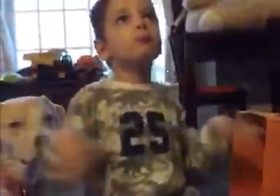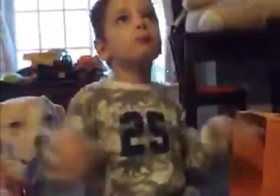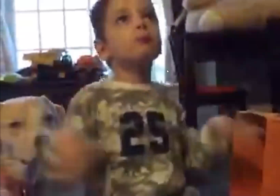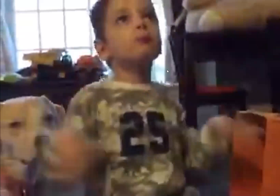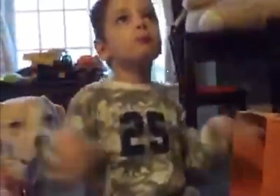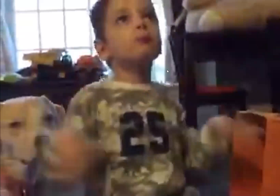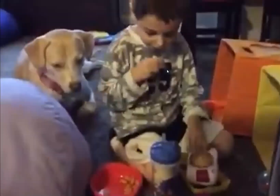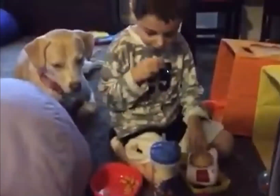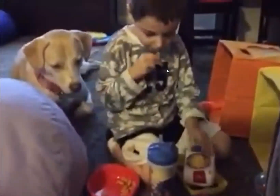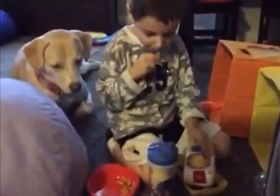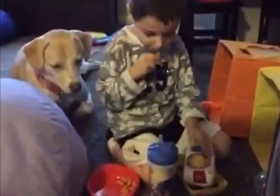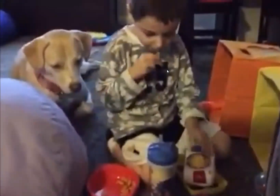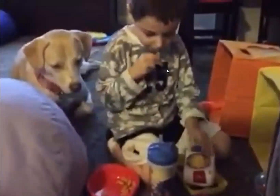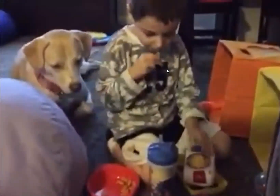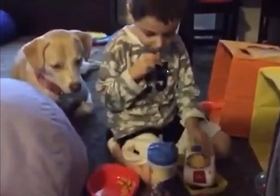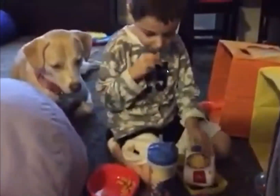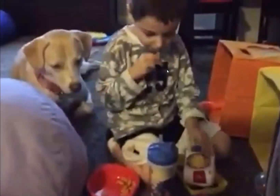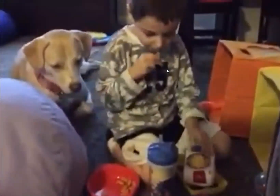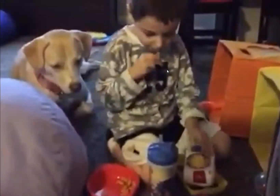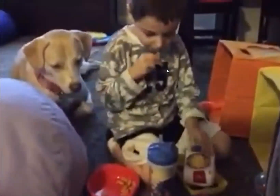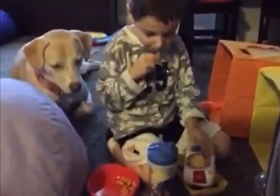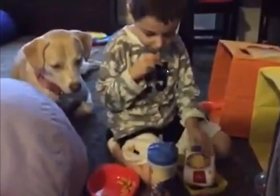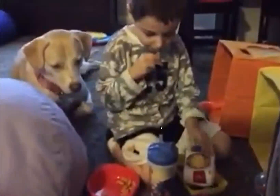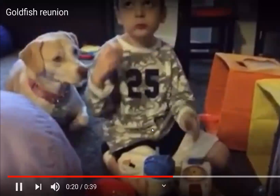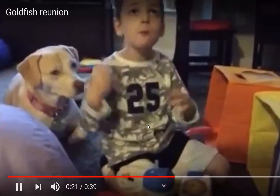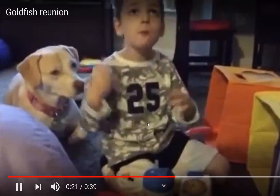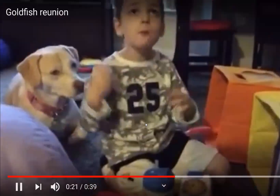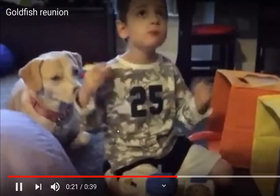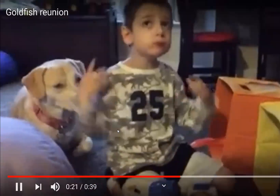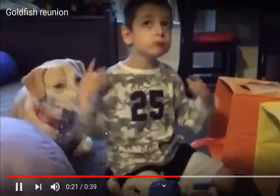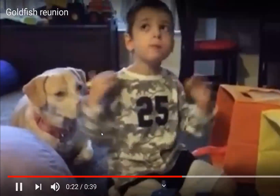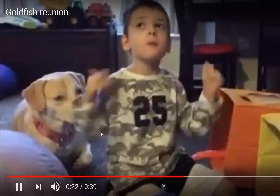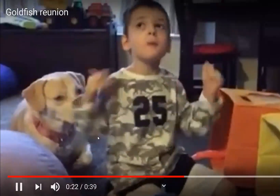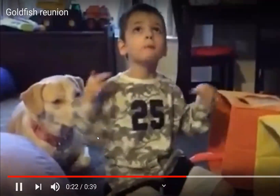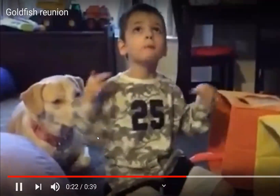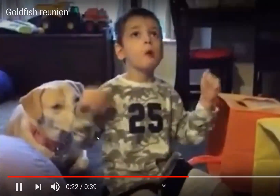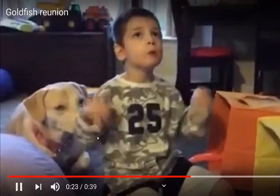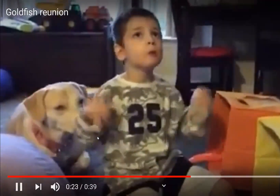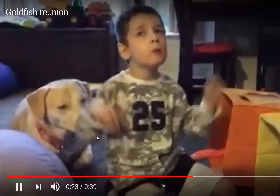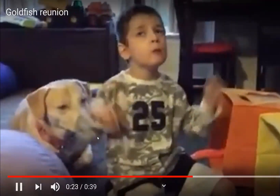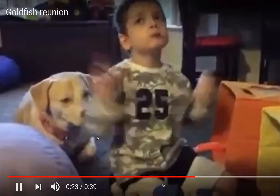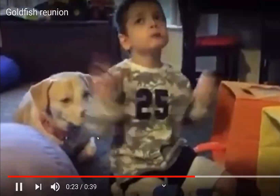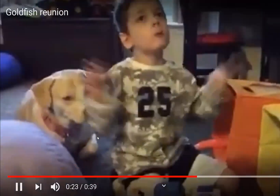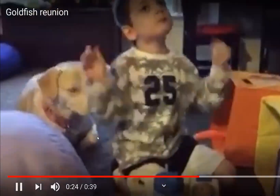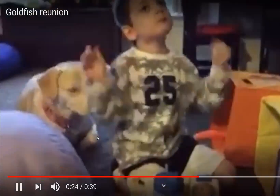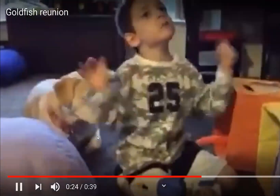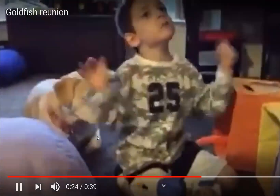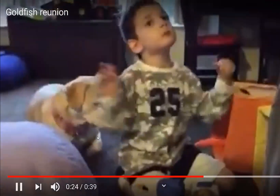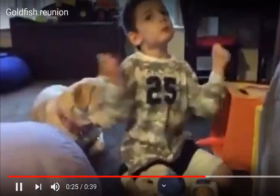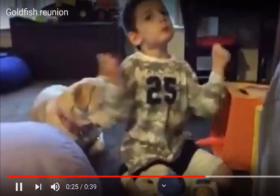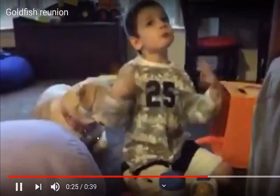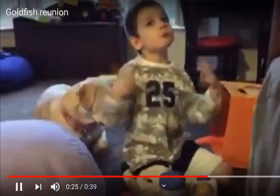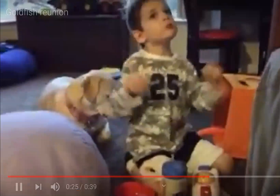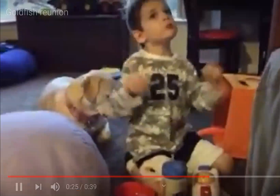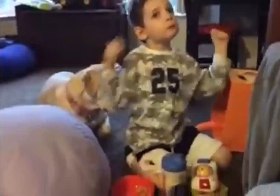Completely different now, right? He is looking at the goldfish.